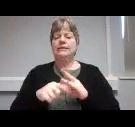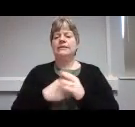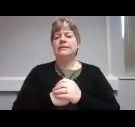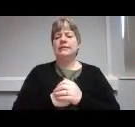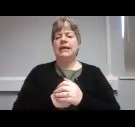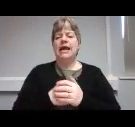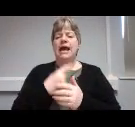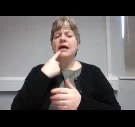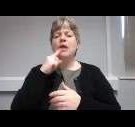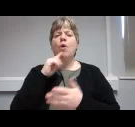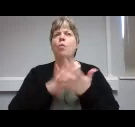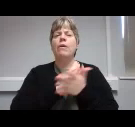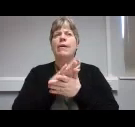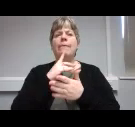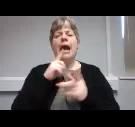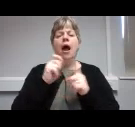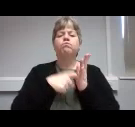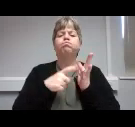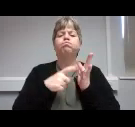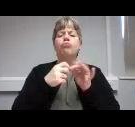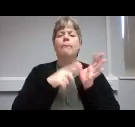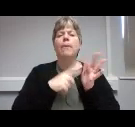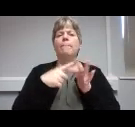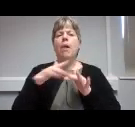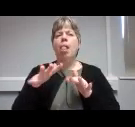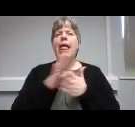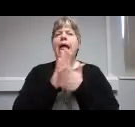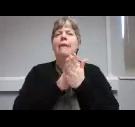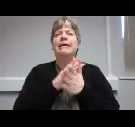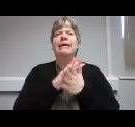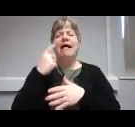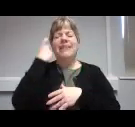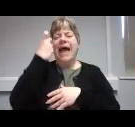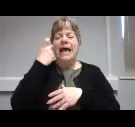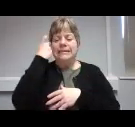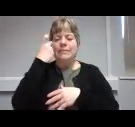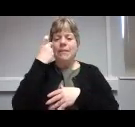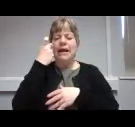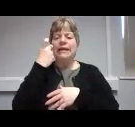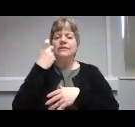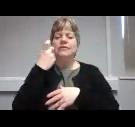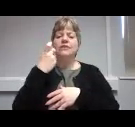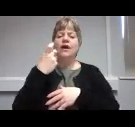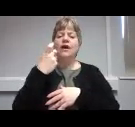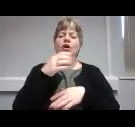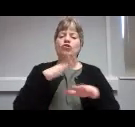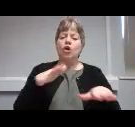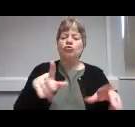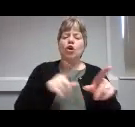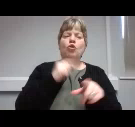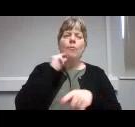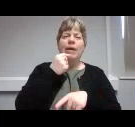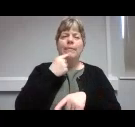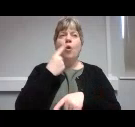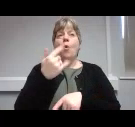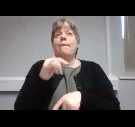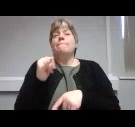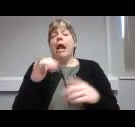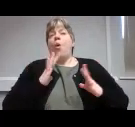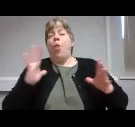by probable. It's the estimated pool of children, young people and young adults who may already